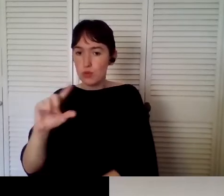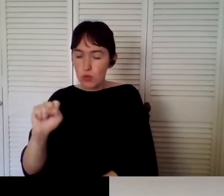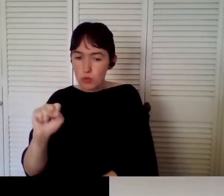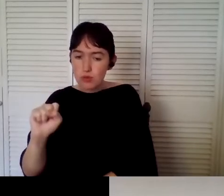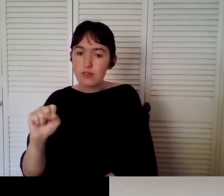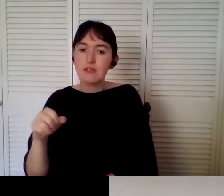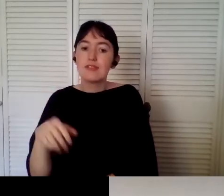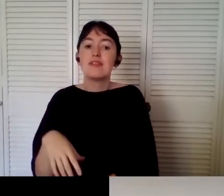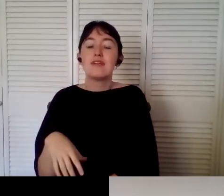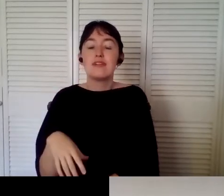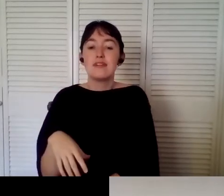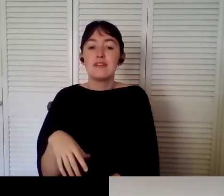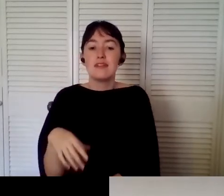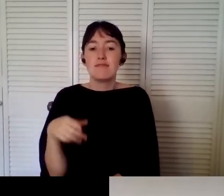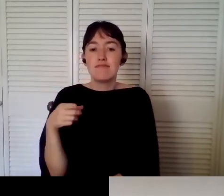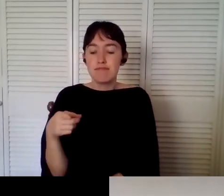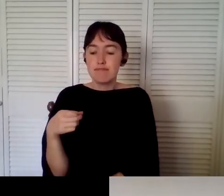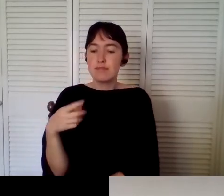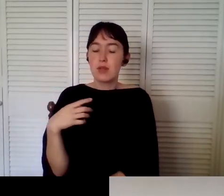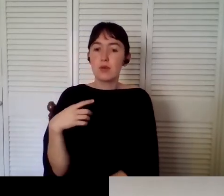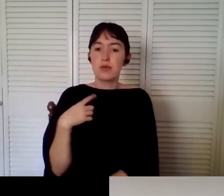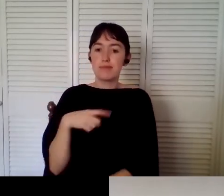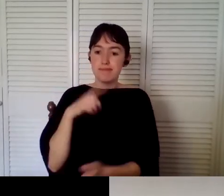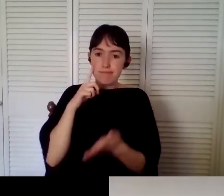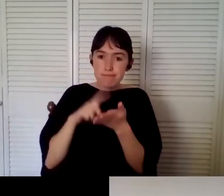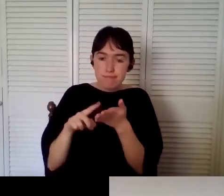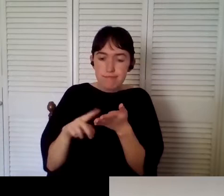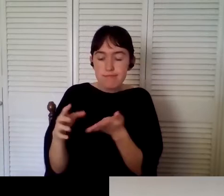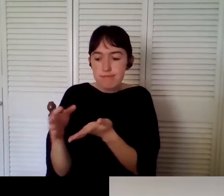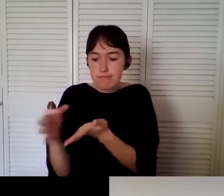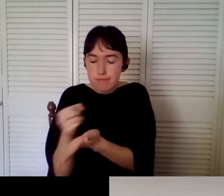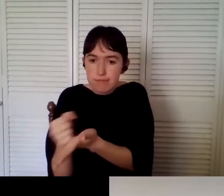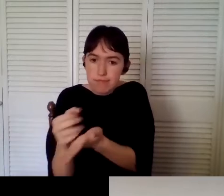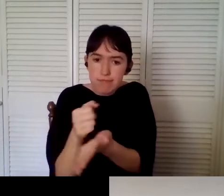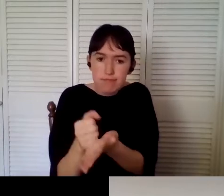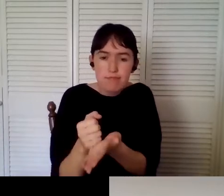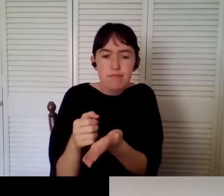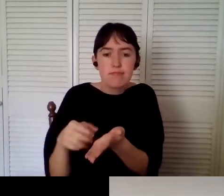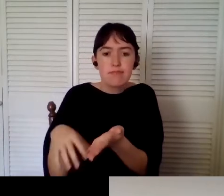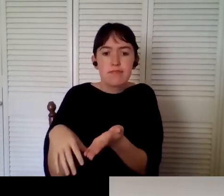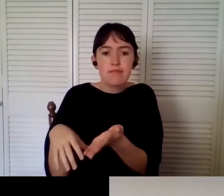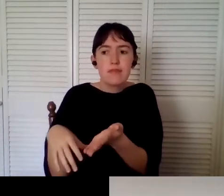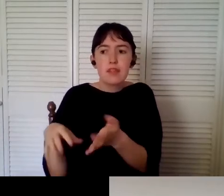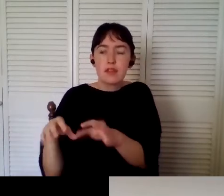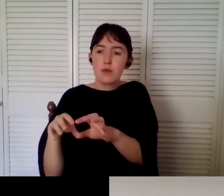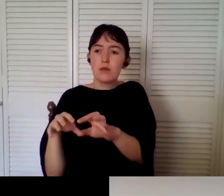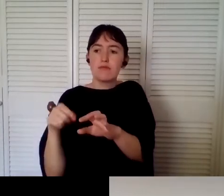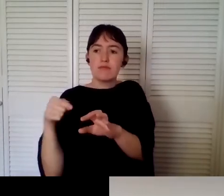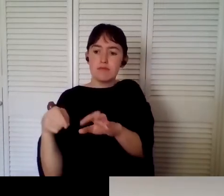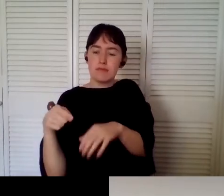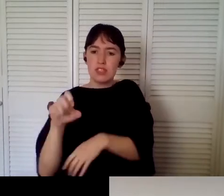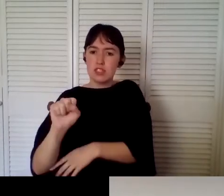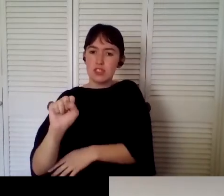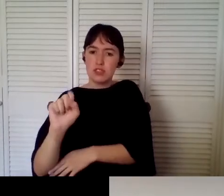where collections of a specific style of stone point, projectile point, have been found